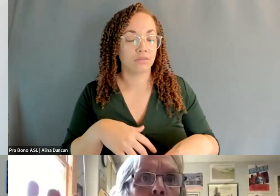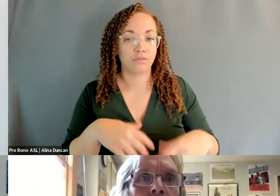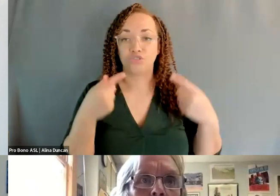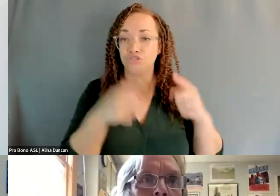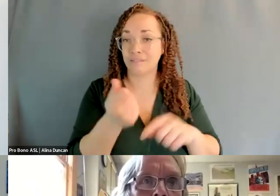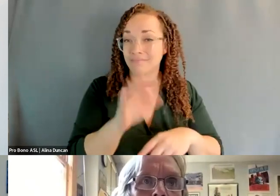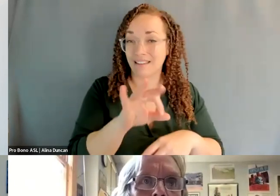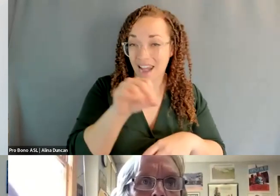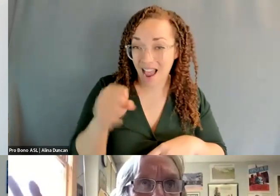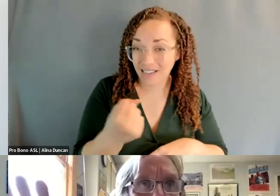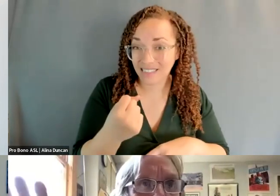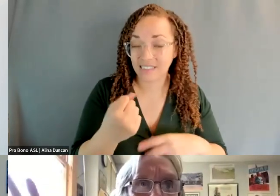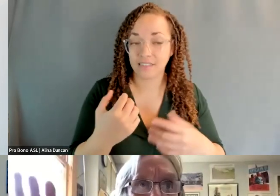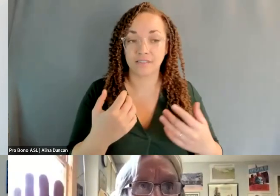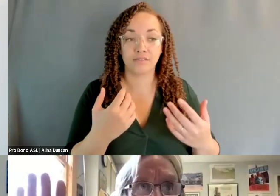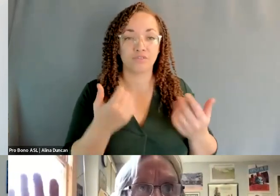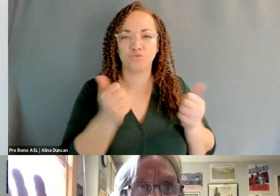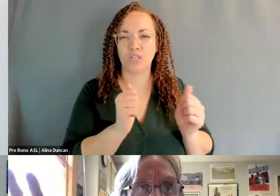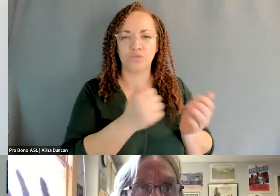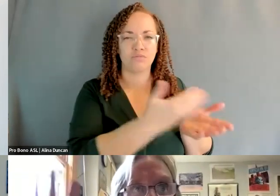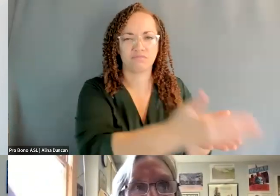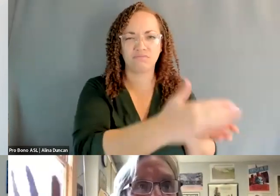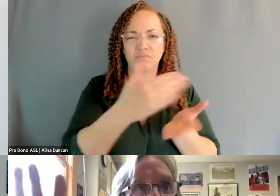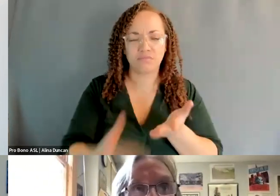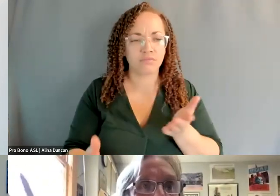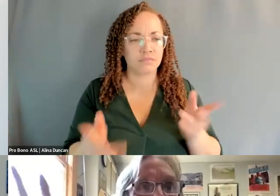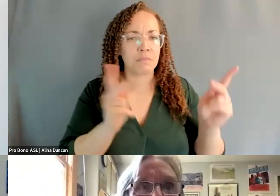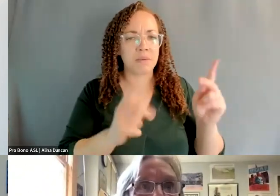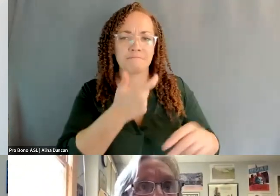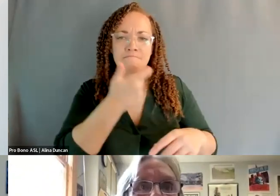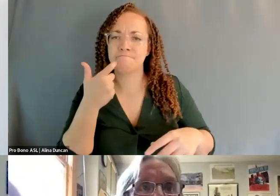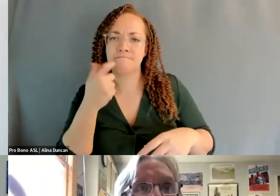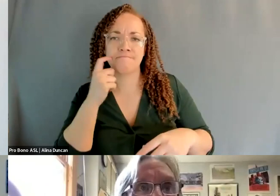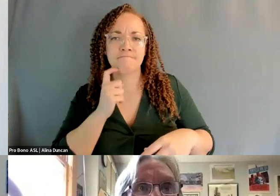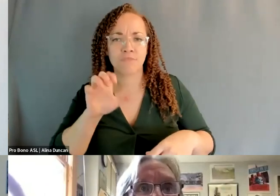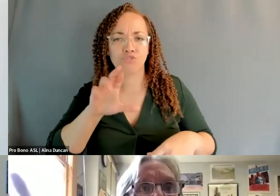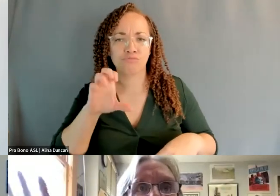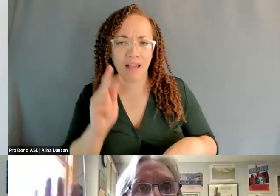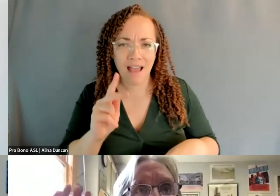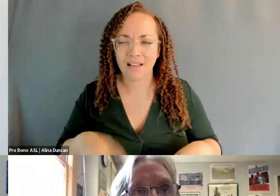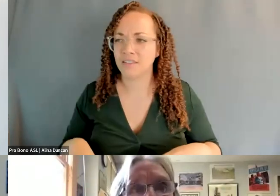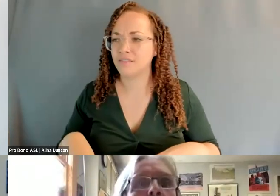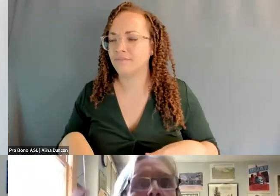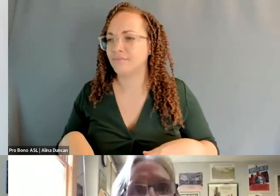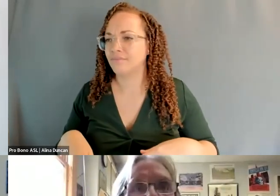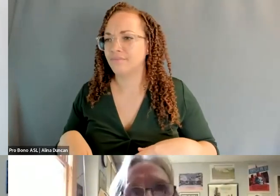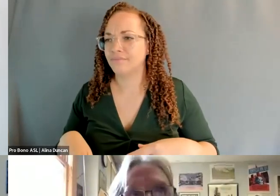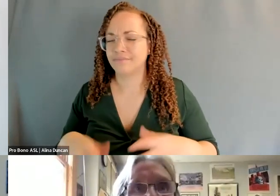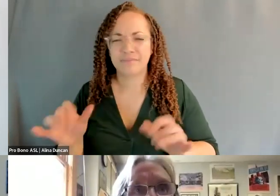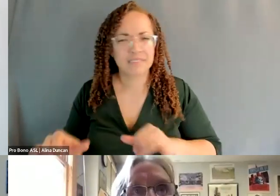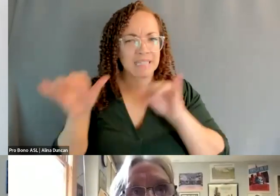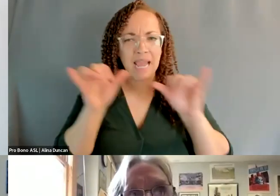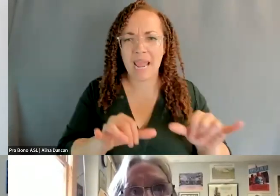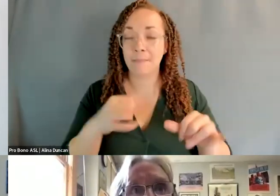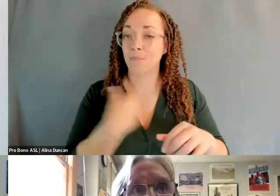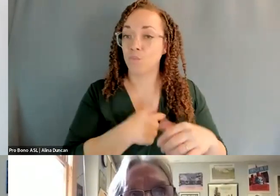1990s when they did the fucking Gingrich and Clinton did the welfare reform. Like, we demonize the hell